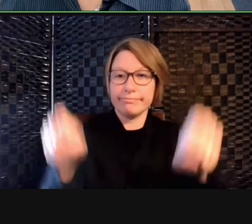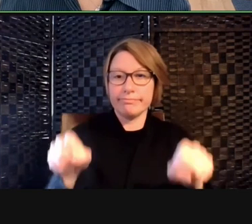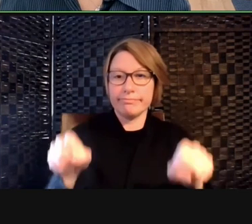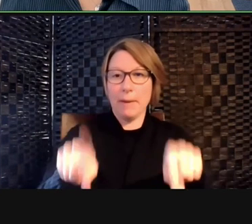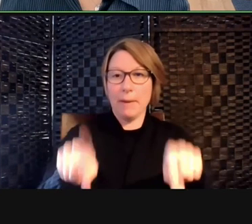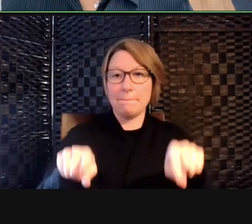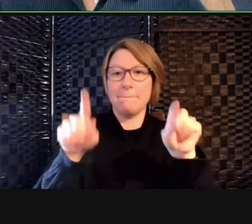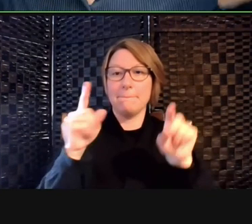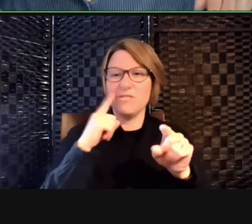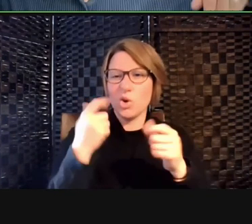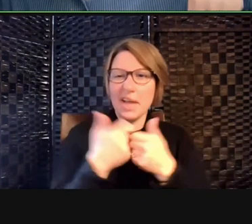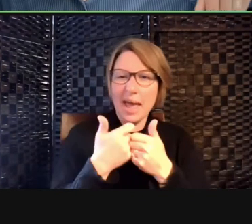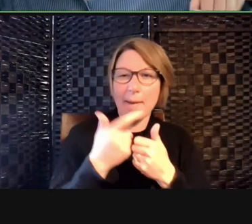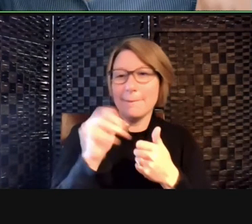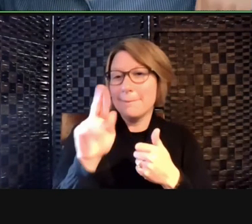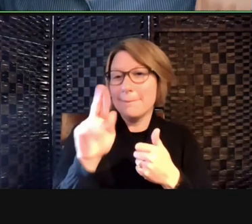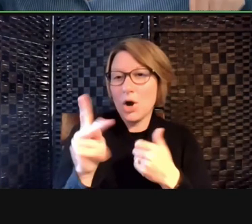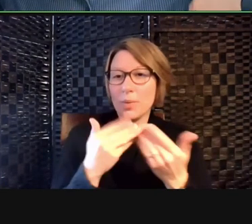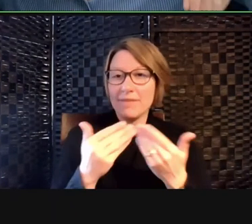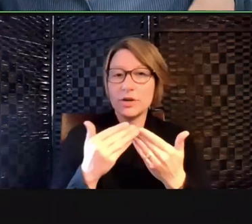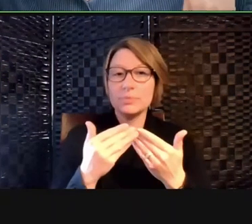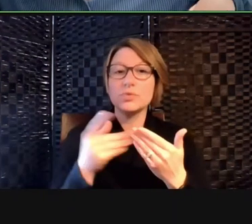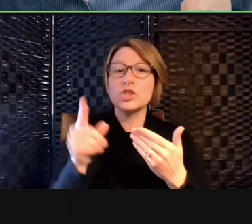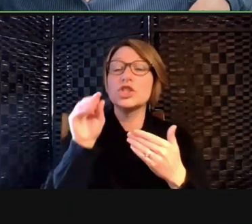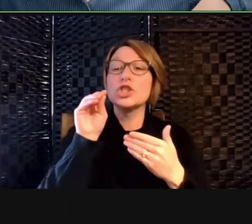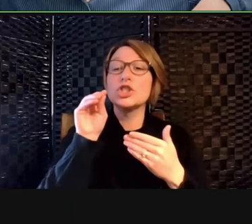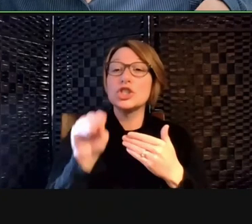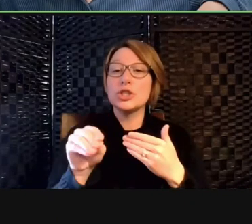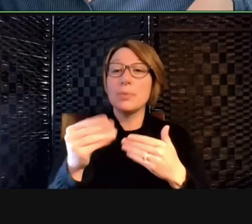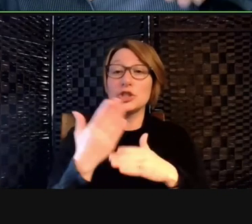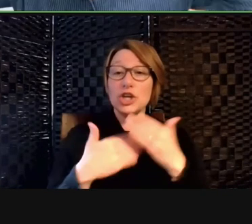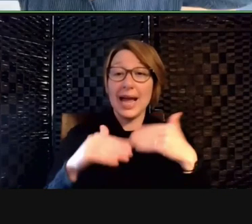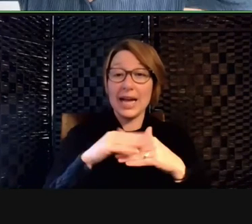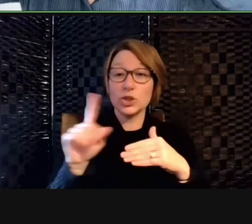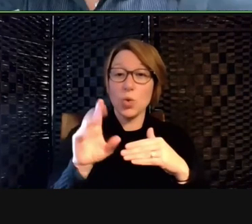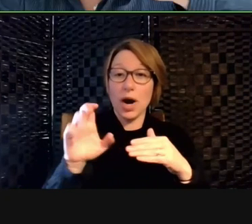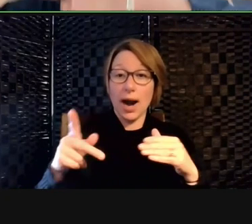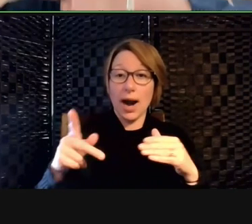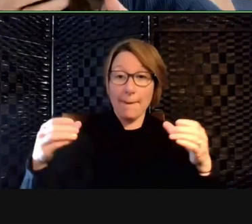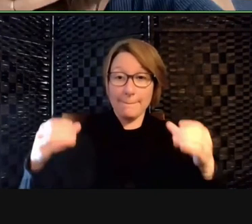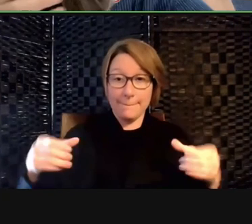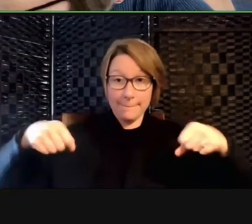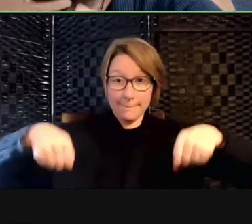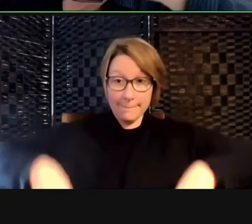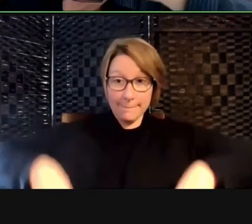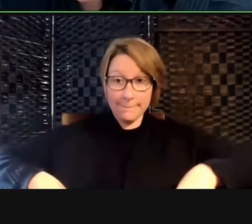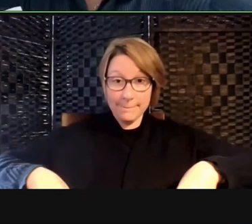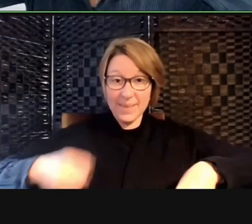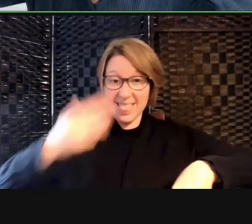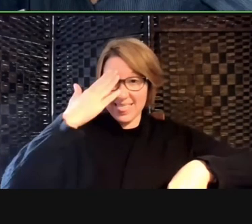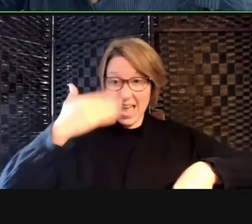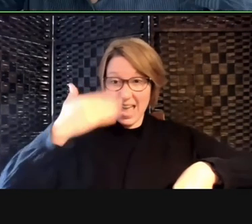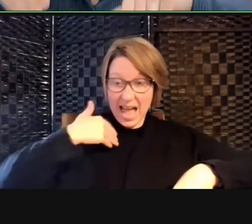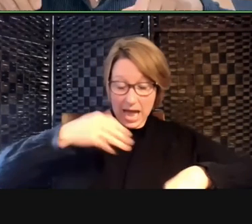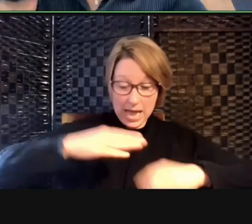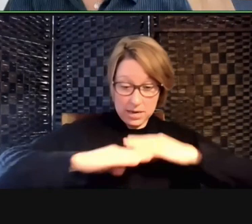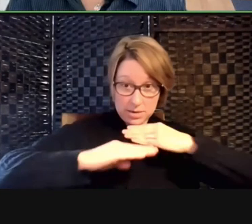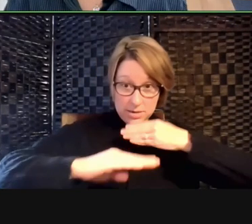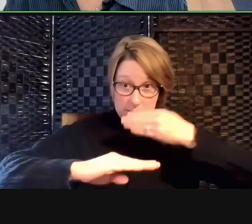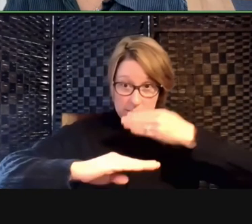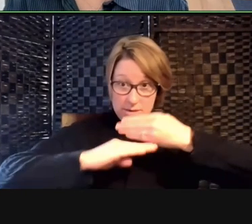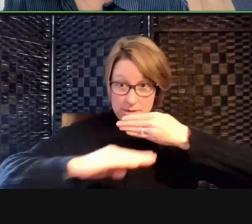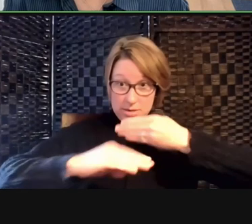games. And she's going to put her hands into the place where the beverage holder is. And she's going to put her head right down into the base of the seat. And she's